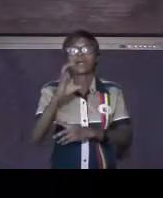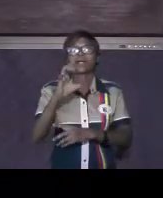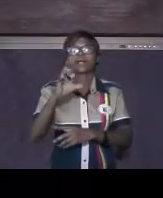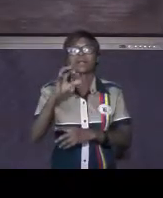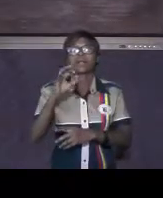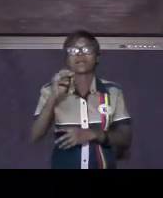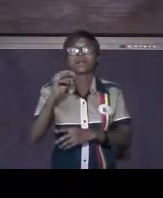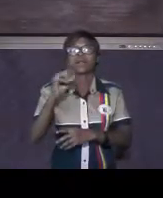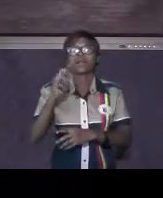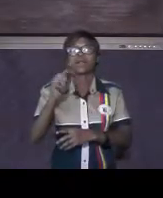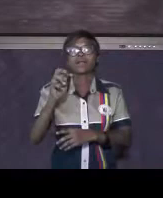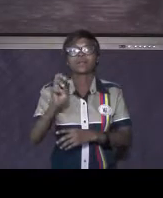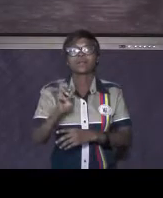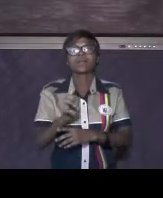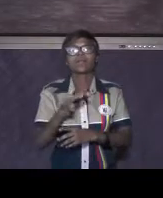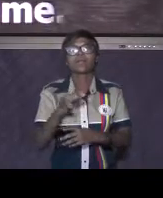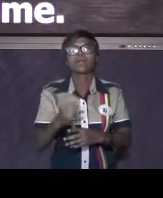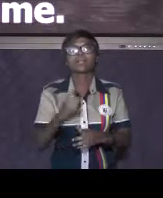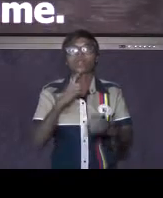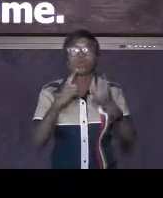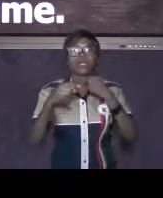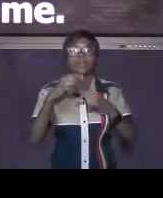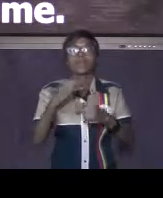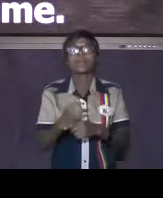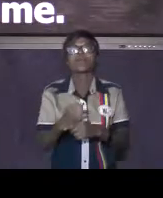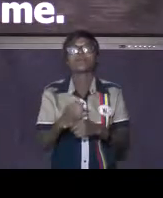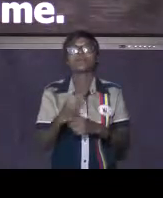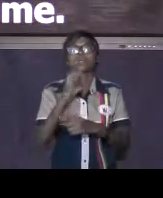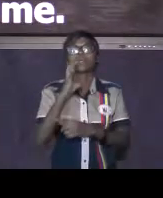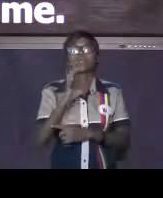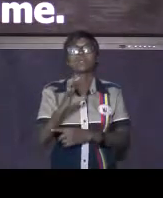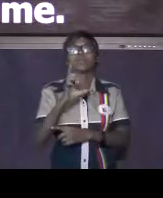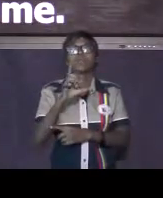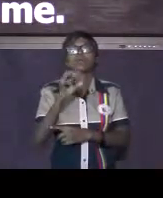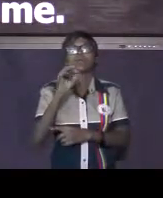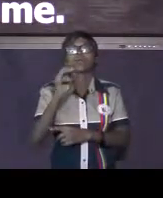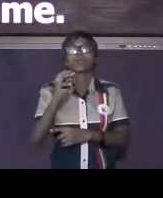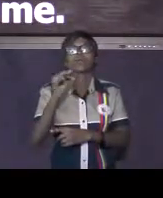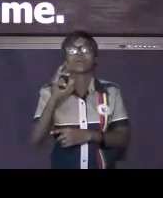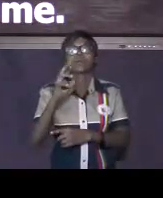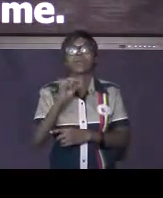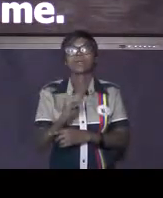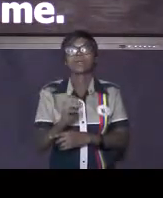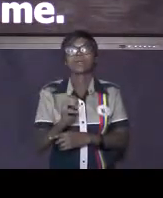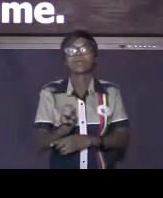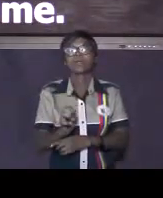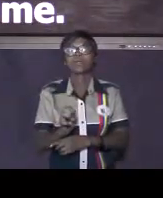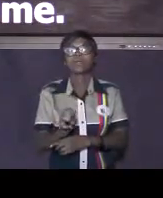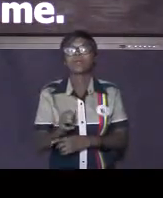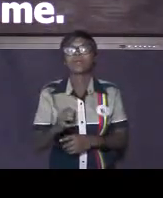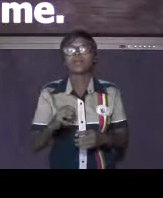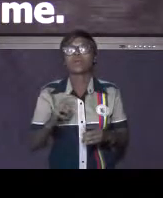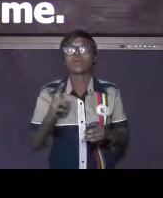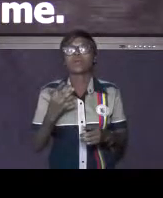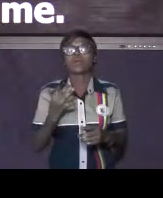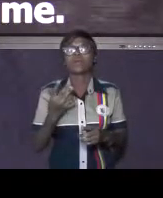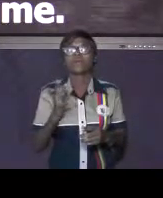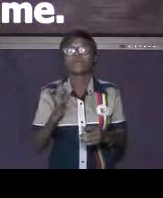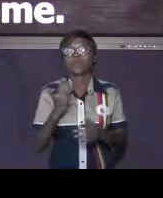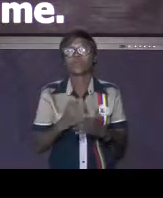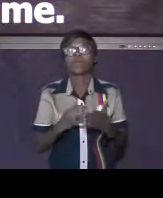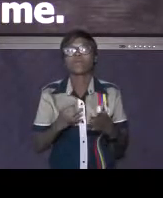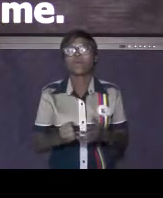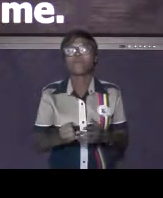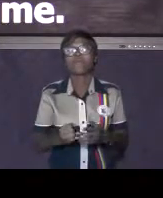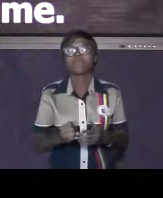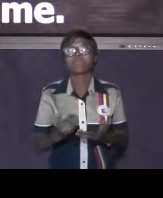Climate now. Now, talking about climate, in one of our lessons, we talked about weather, and you were